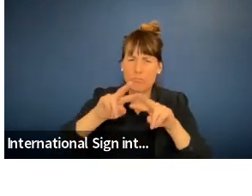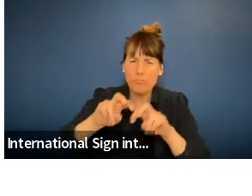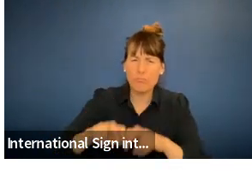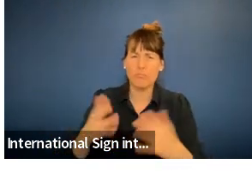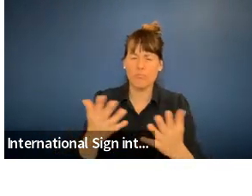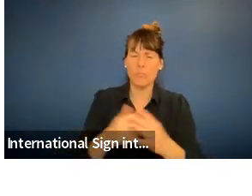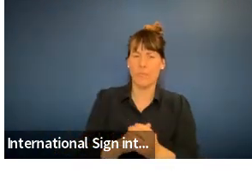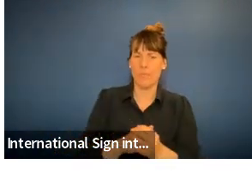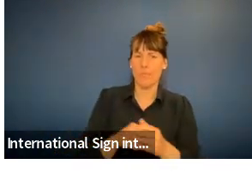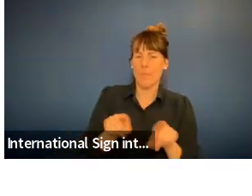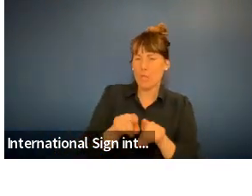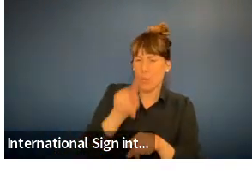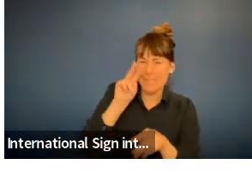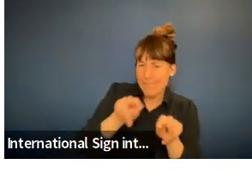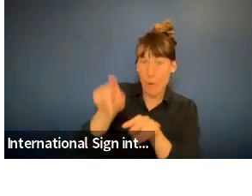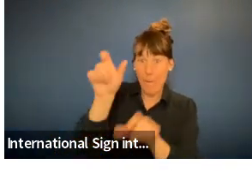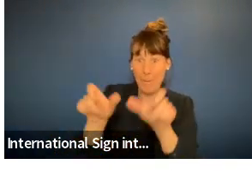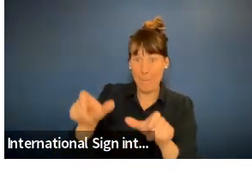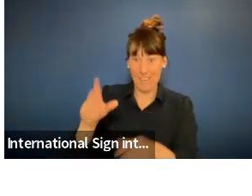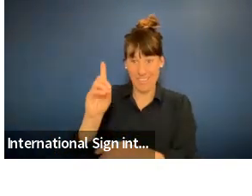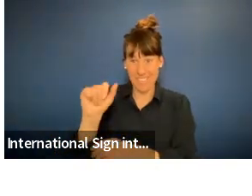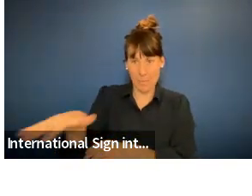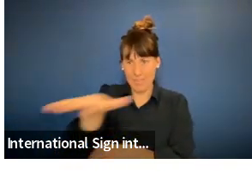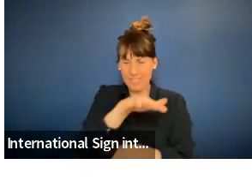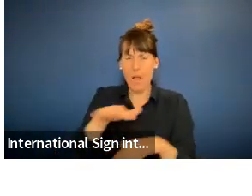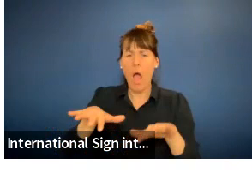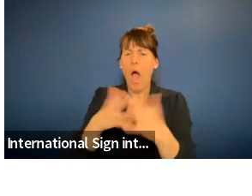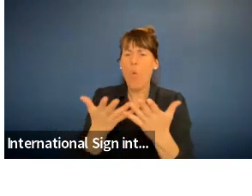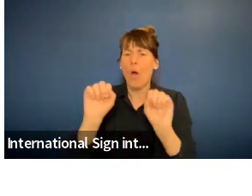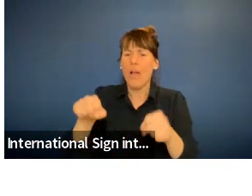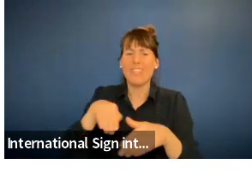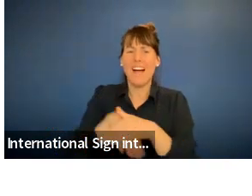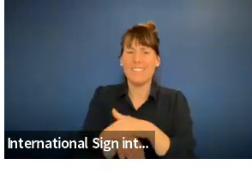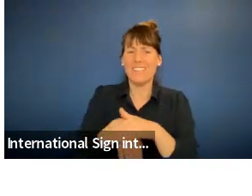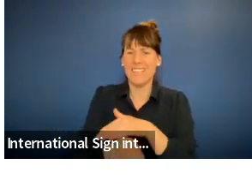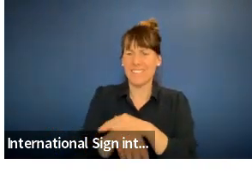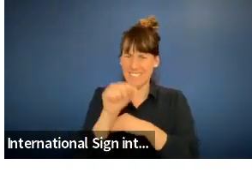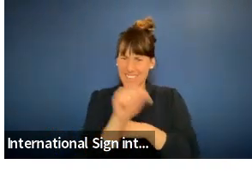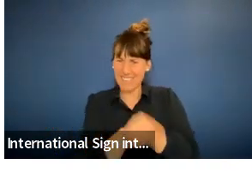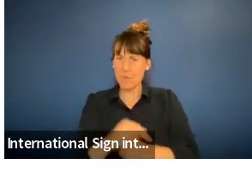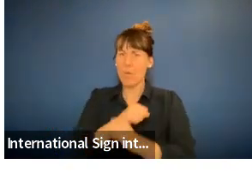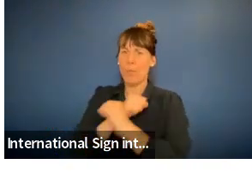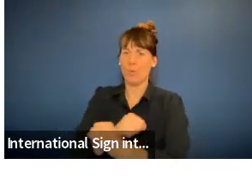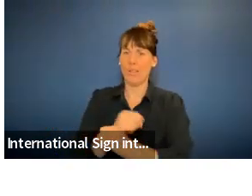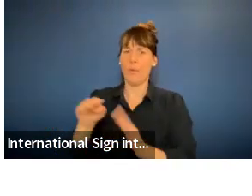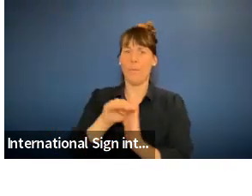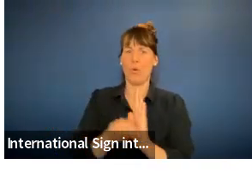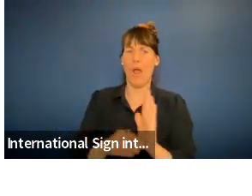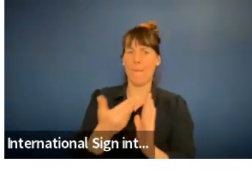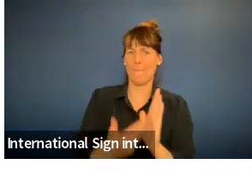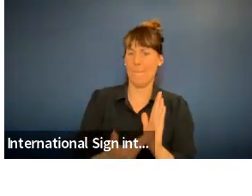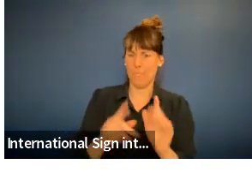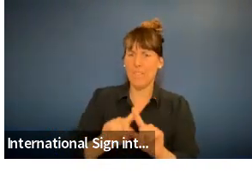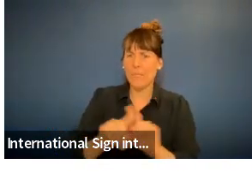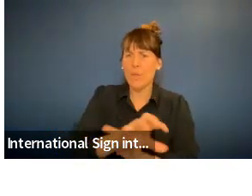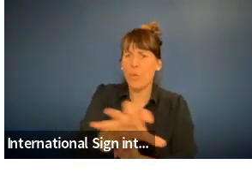cover disability-related health services, and what type of financial protection do they offer? And then finally, we also